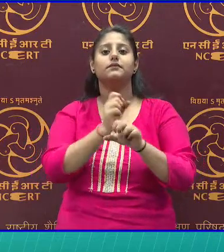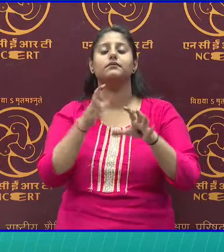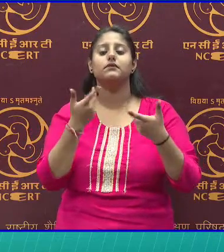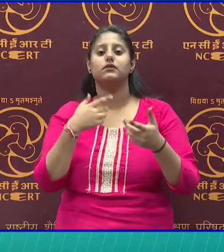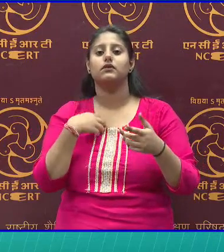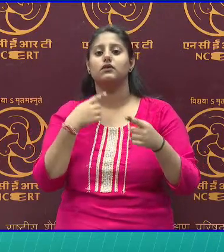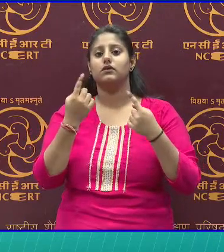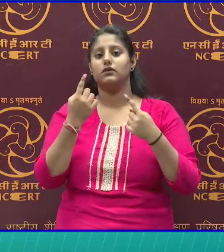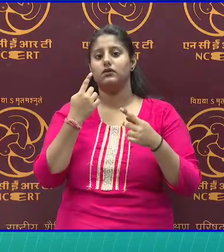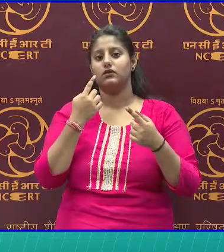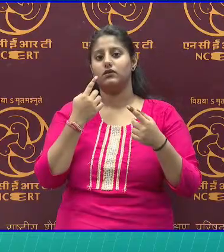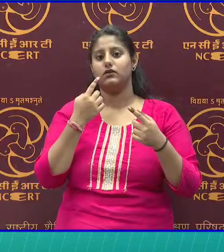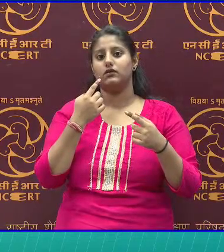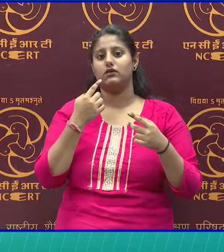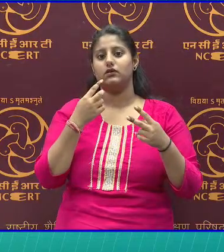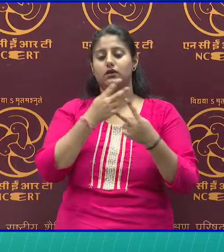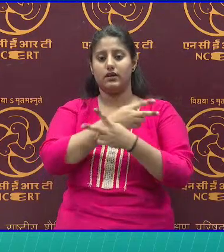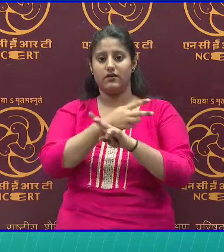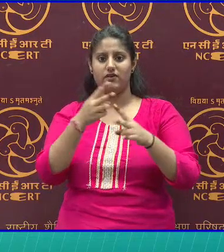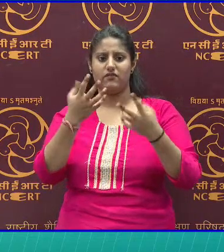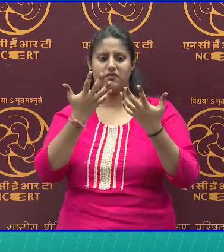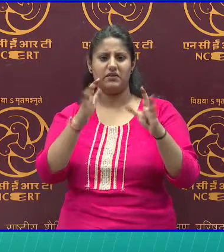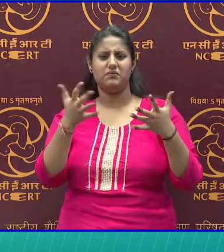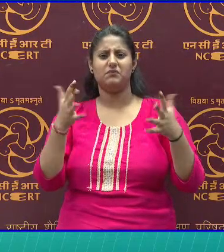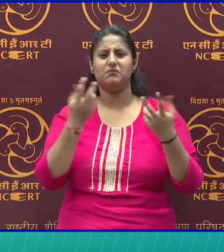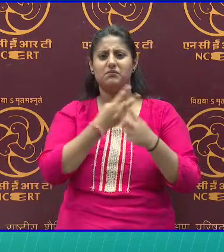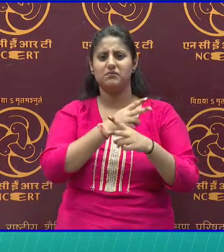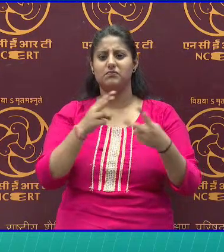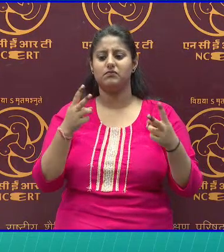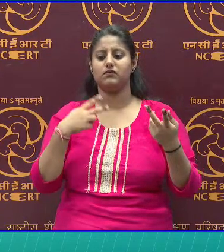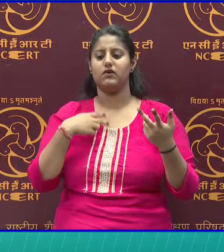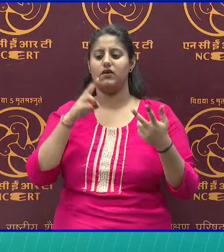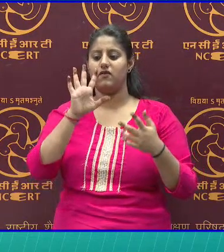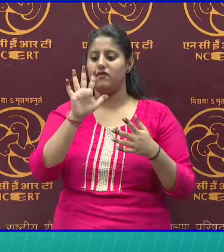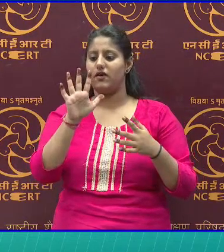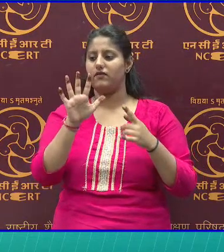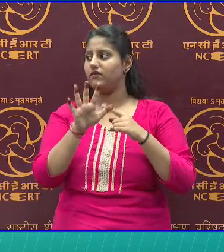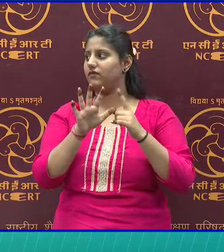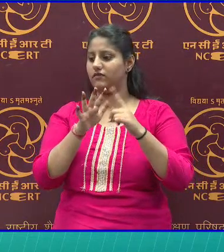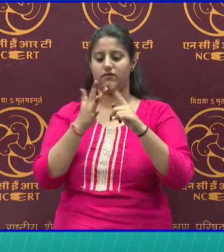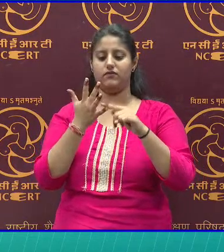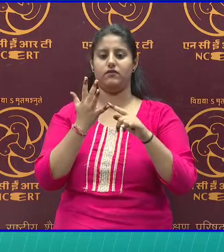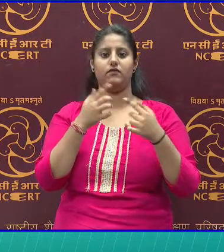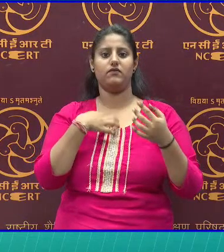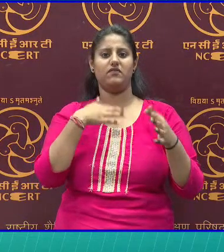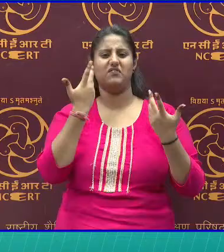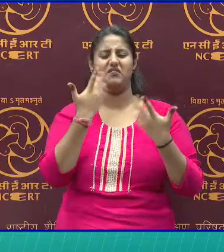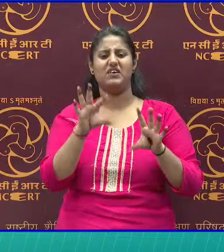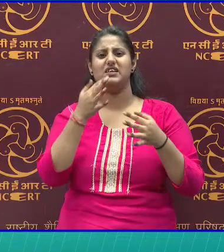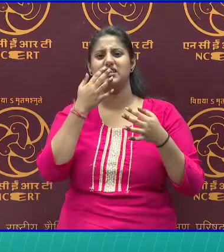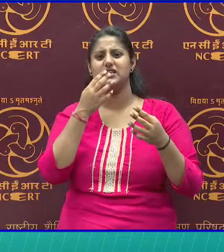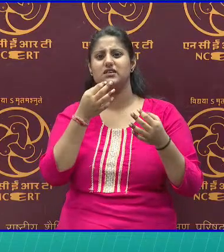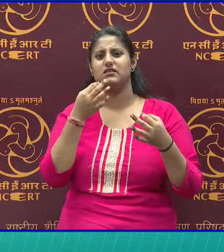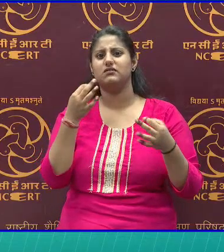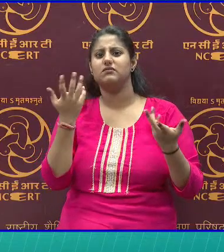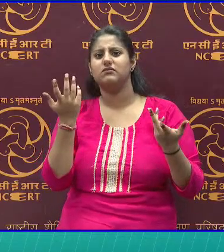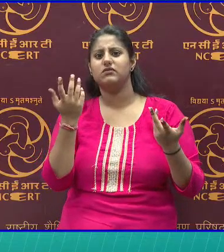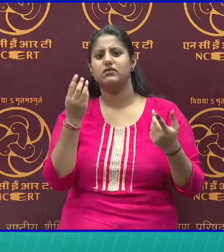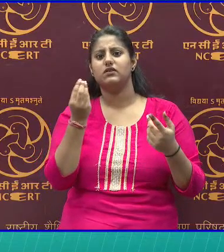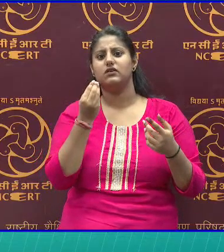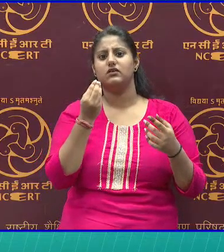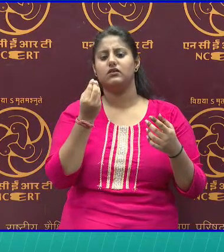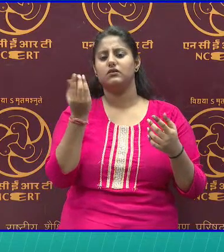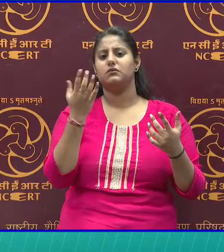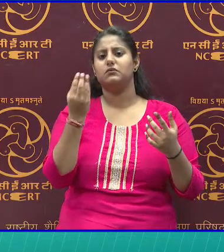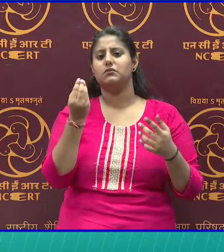about the different waste management, 5E waste management, 5R waste management techniques. In fact, in grade 3